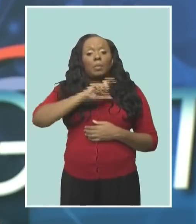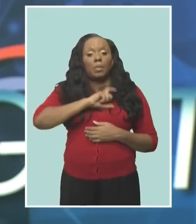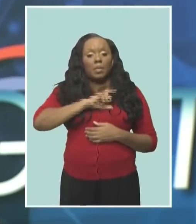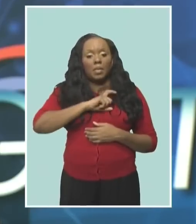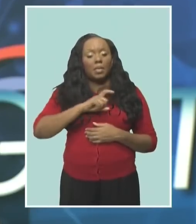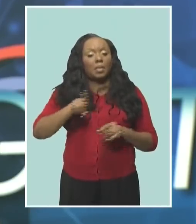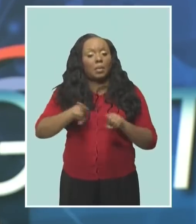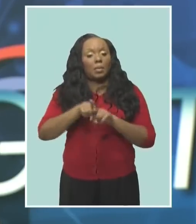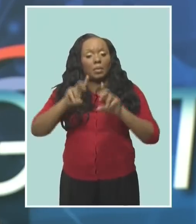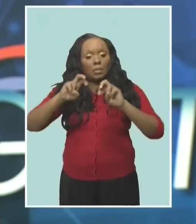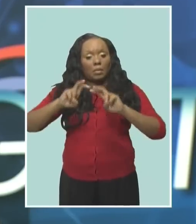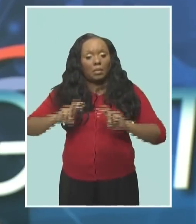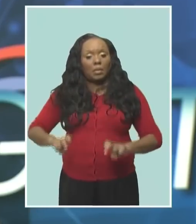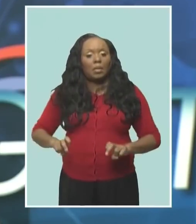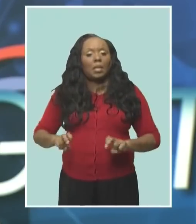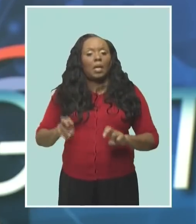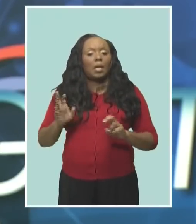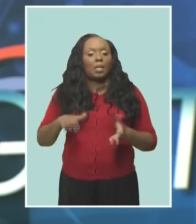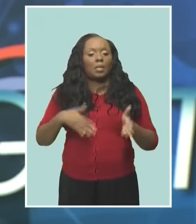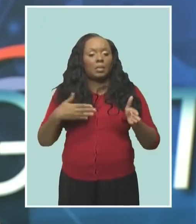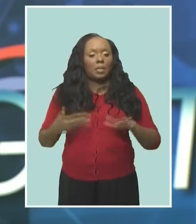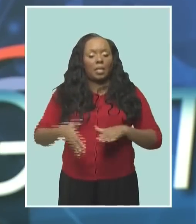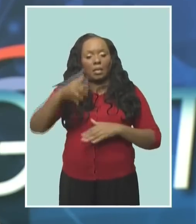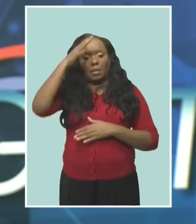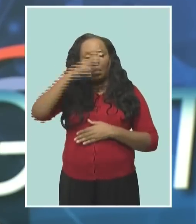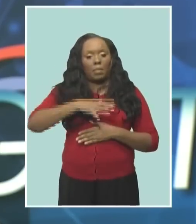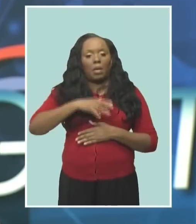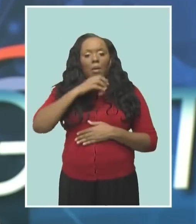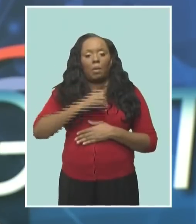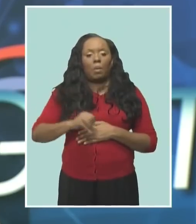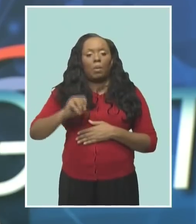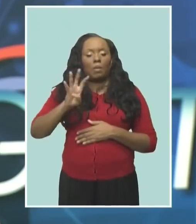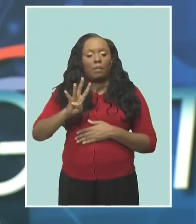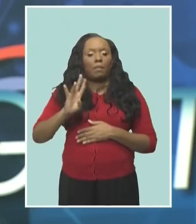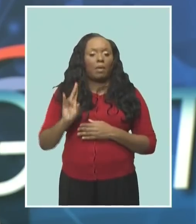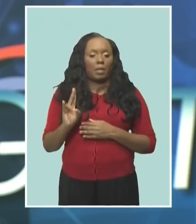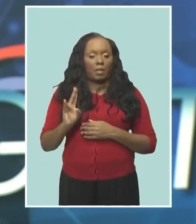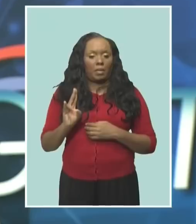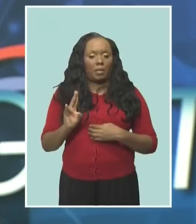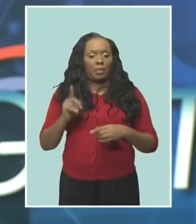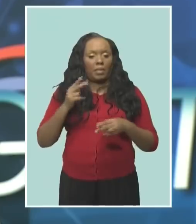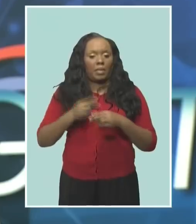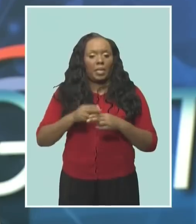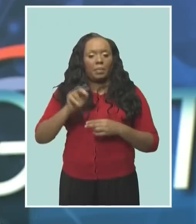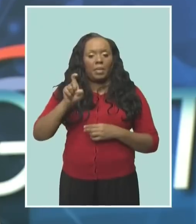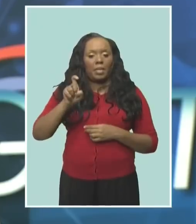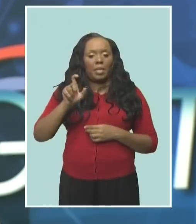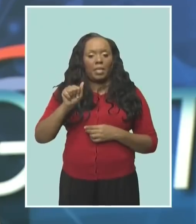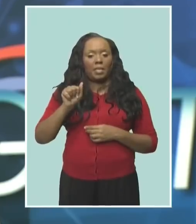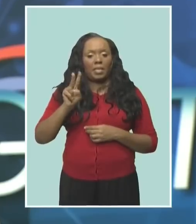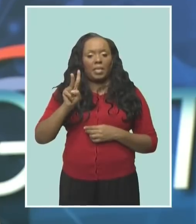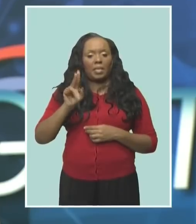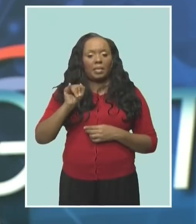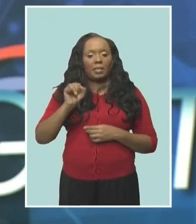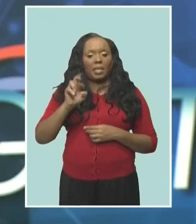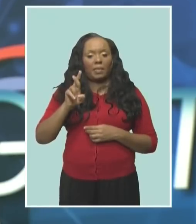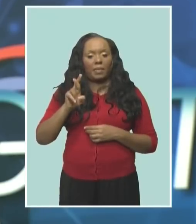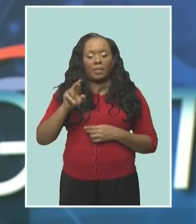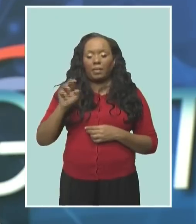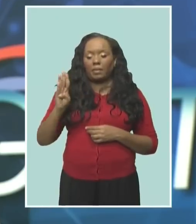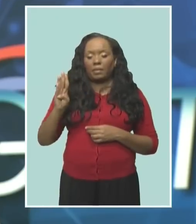conducting investigations into the circumstances surrounding the unnatural death of 47-year-old Xavier Blanche,